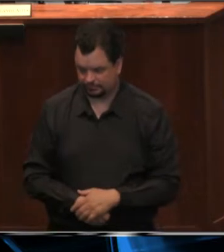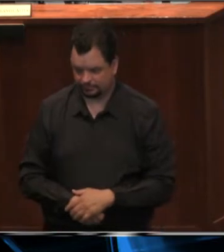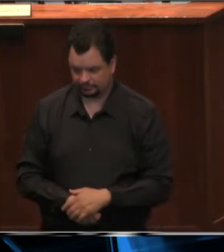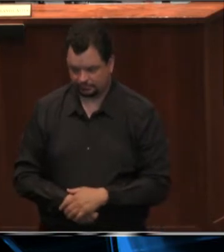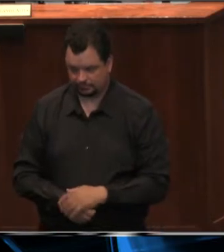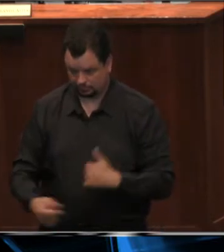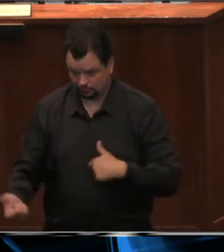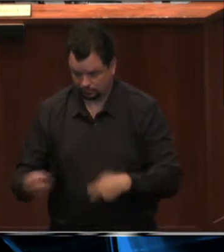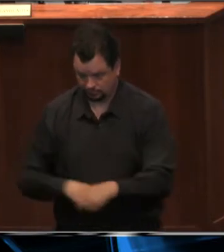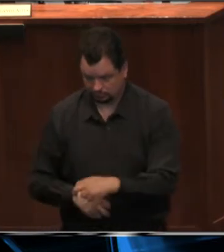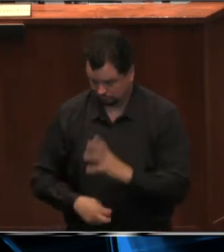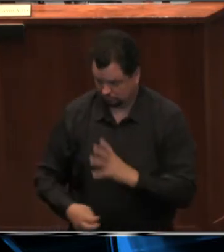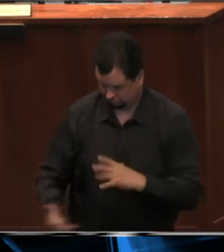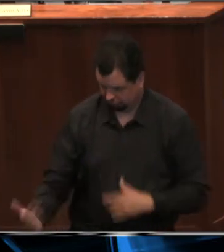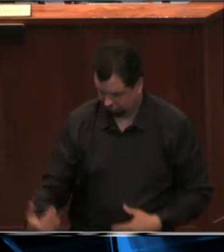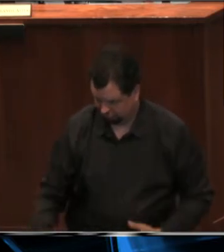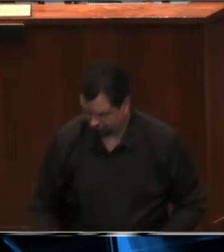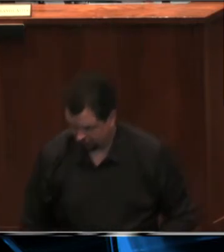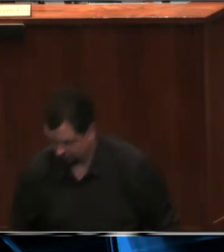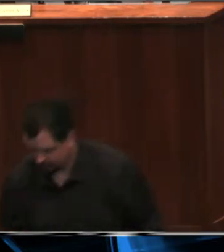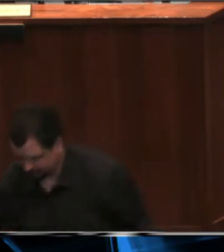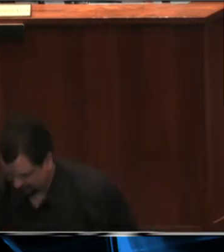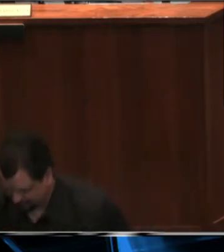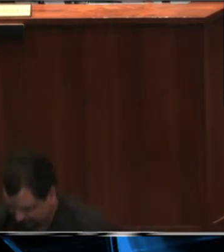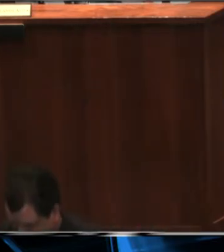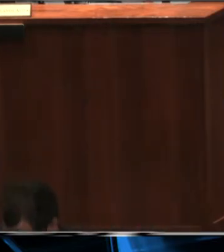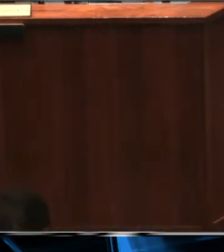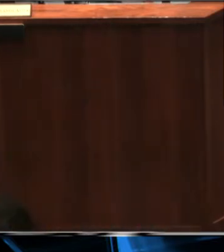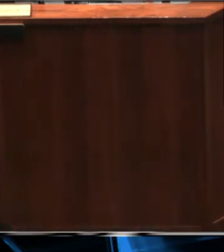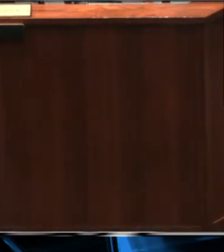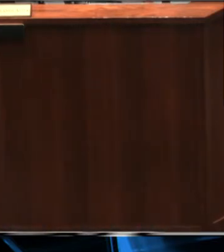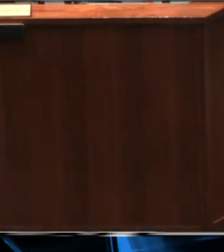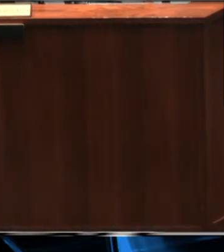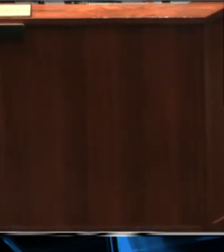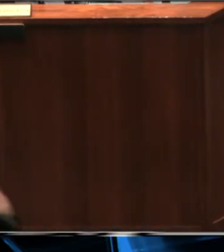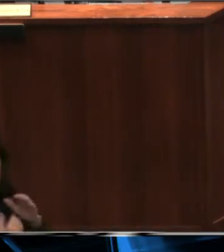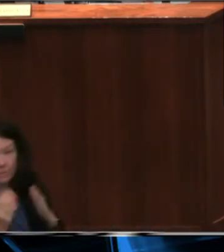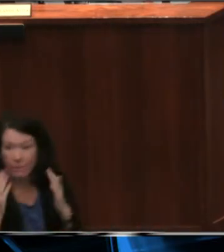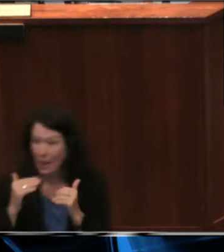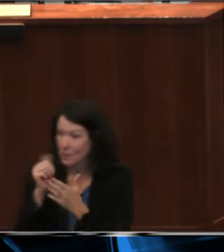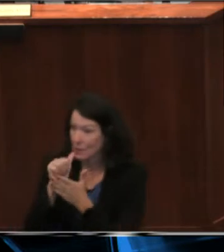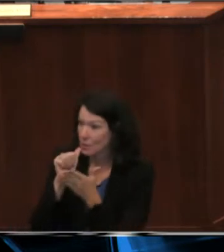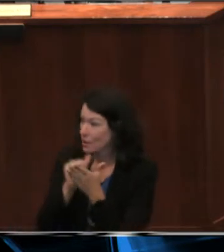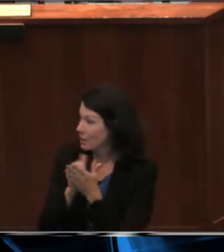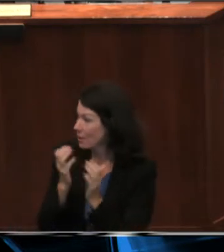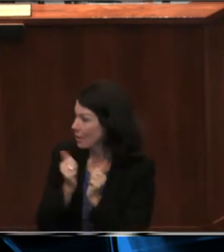Okay, our Public Health Director, Susan Whelan, this is next on the agenda, please.